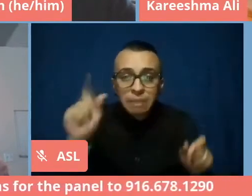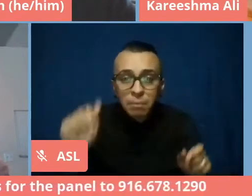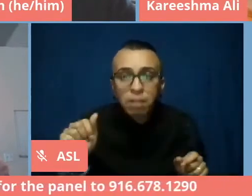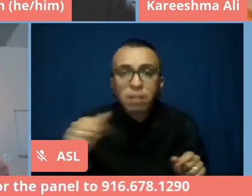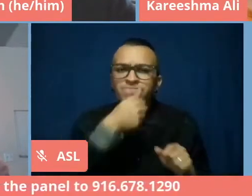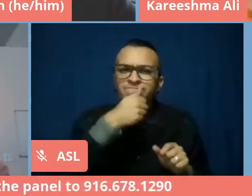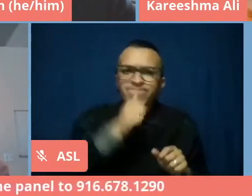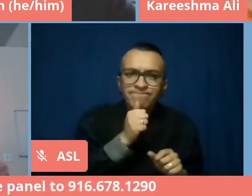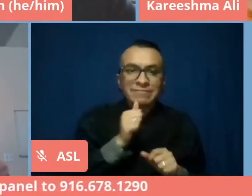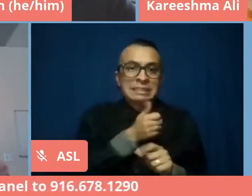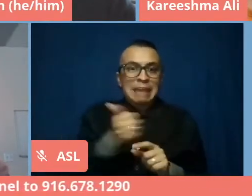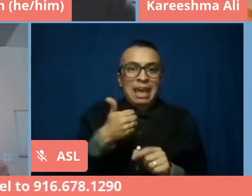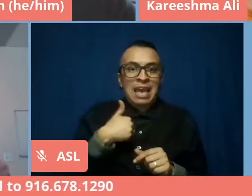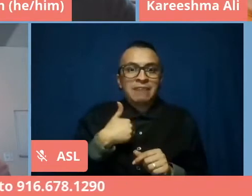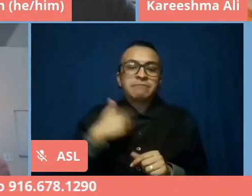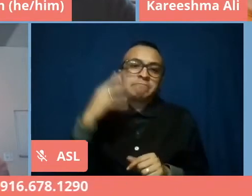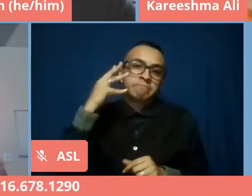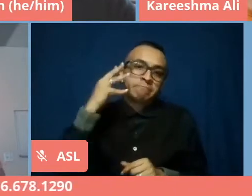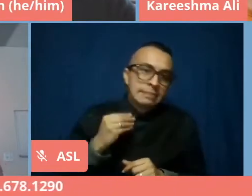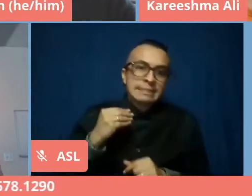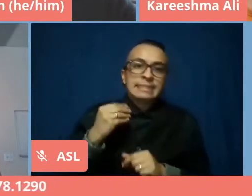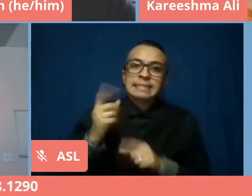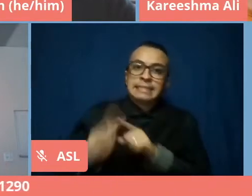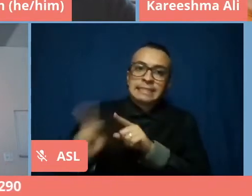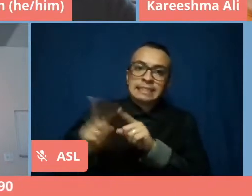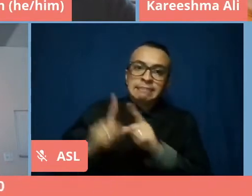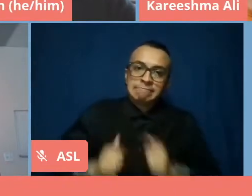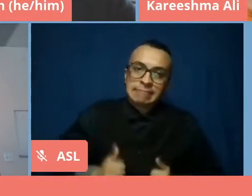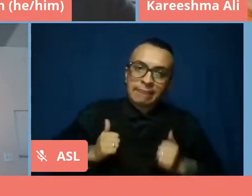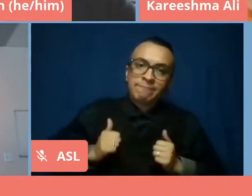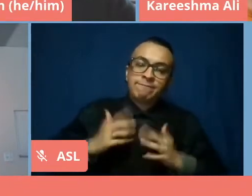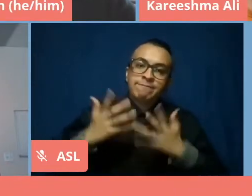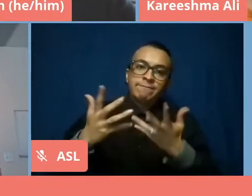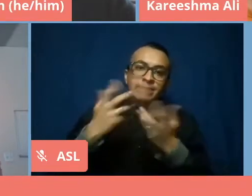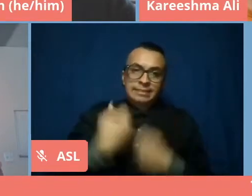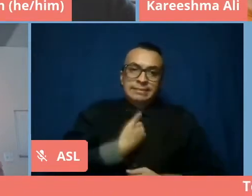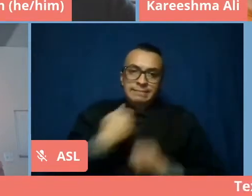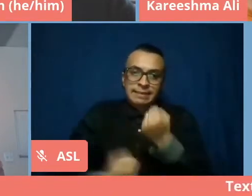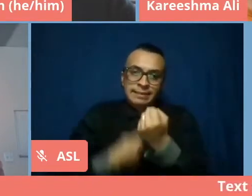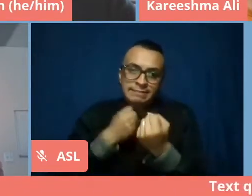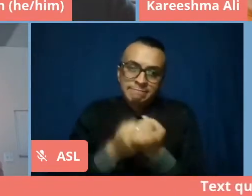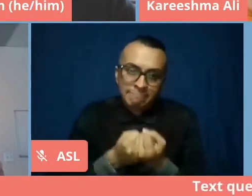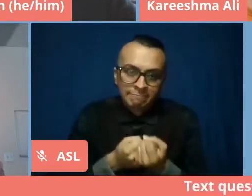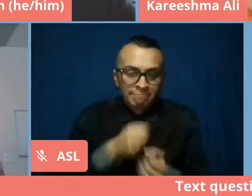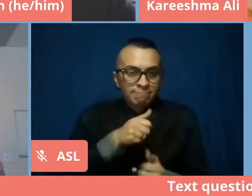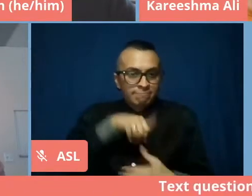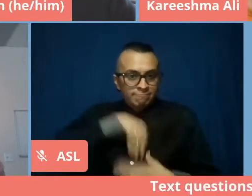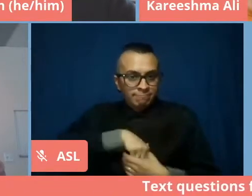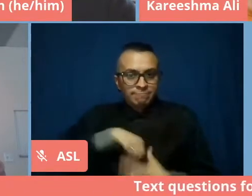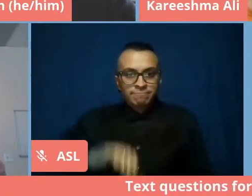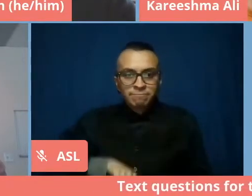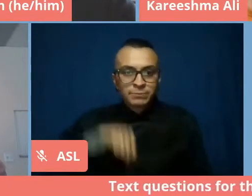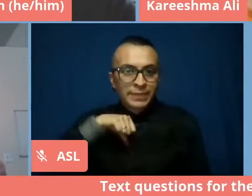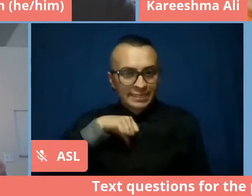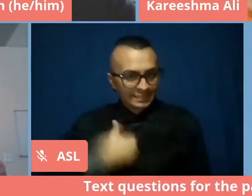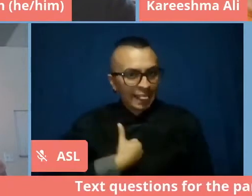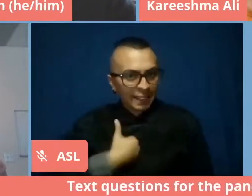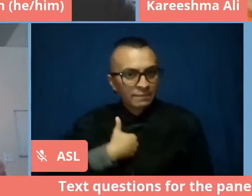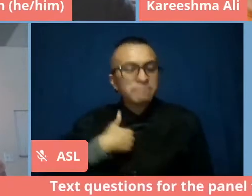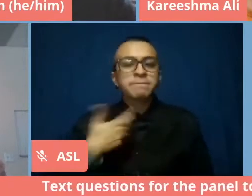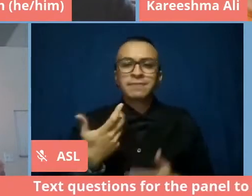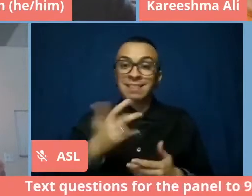their overcoming of barriers, self-advocating, sense of pride and self is in